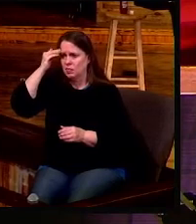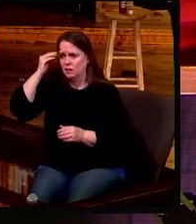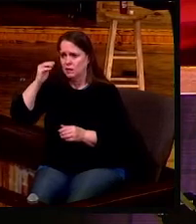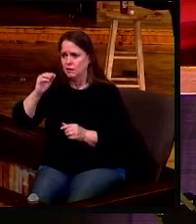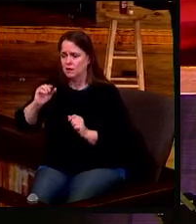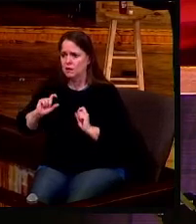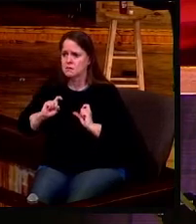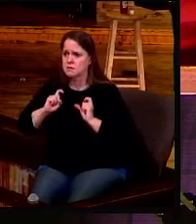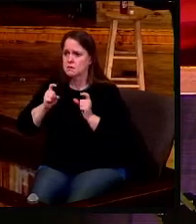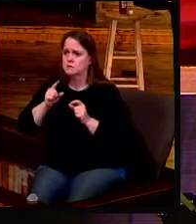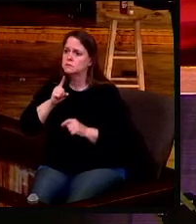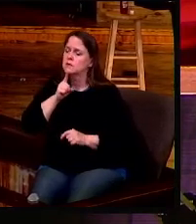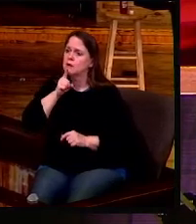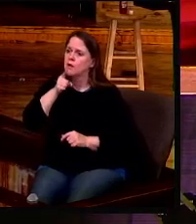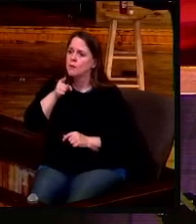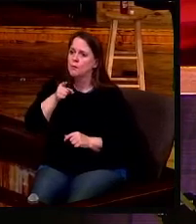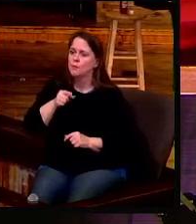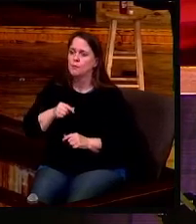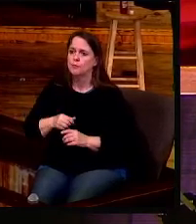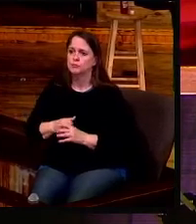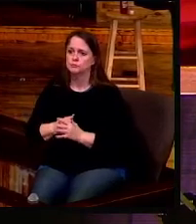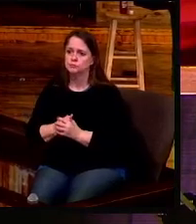We need to think before we speak.